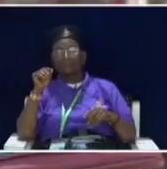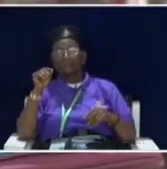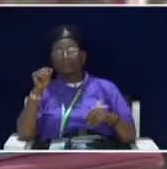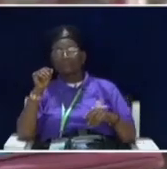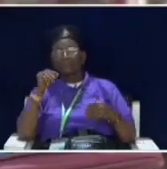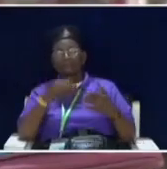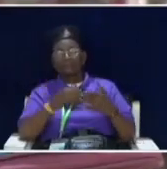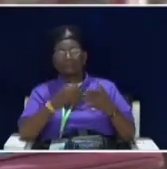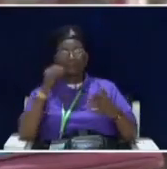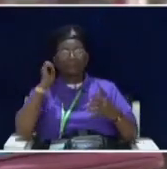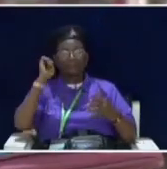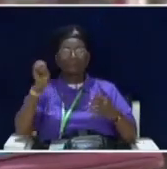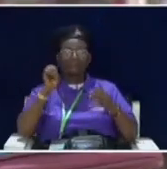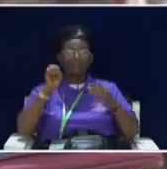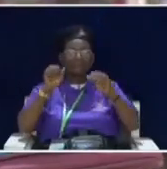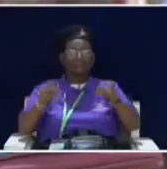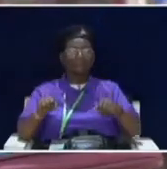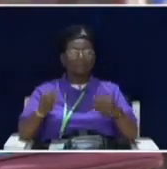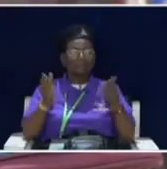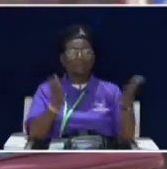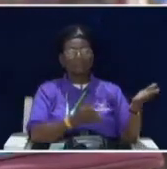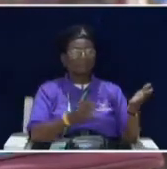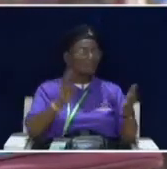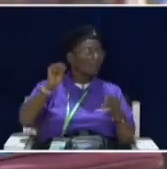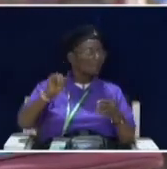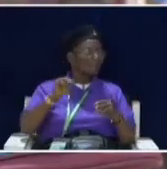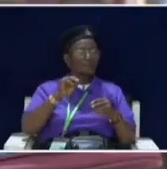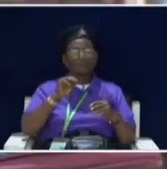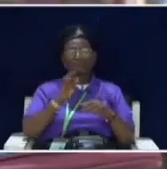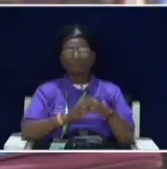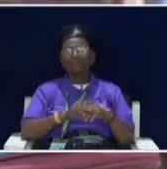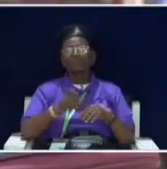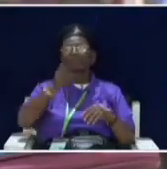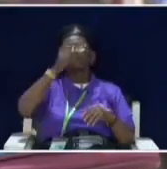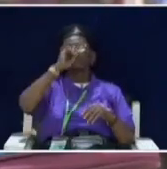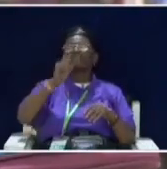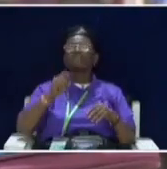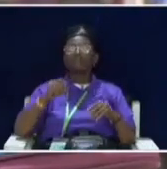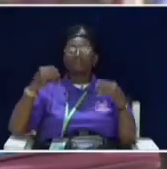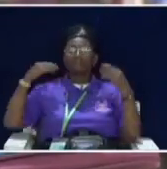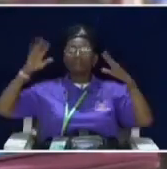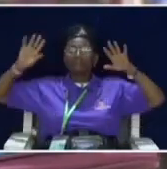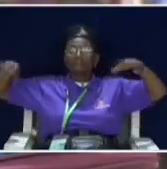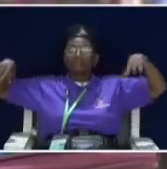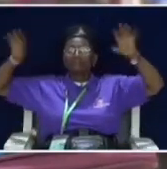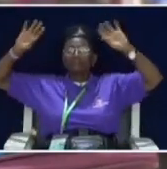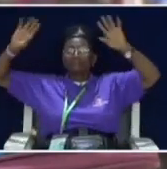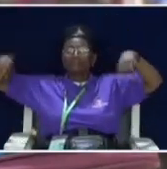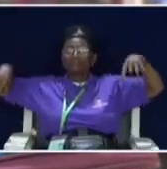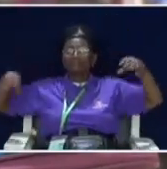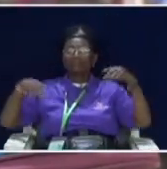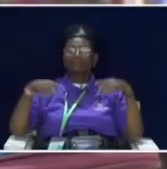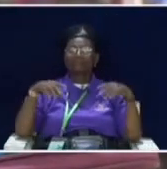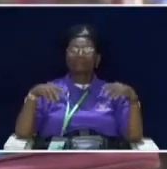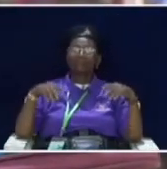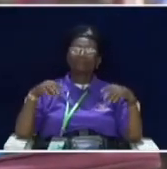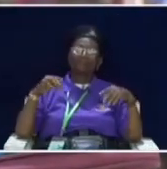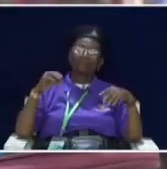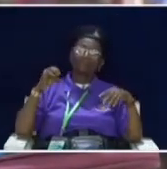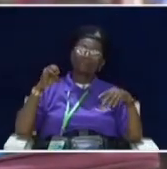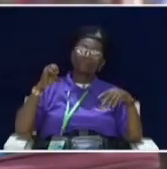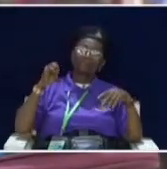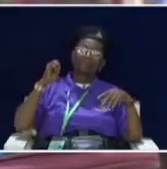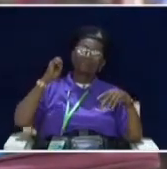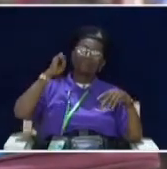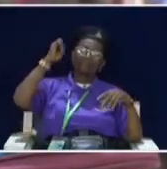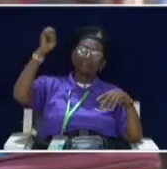Before he could carry them on eagle's wings, go to di pe Olorun pe won lori iye idi, he